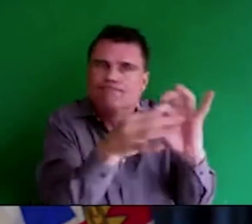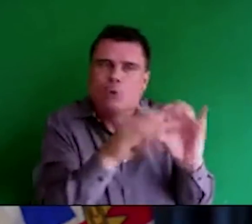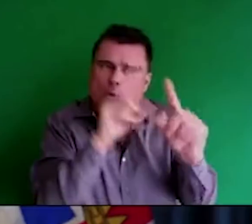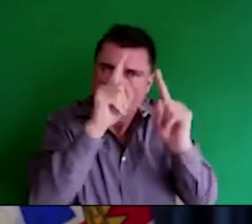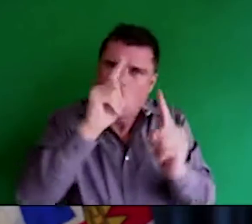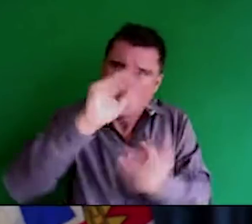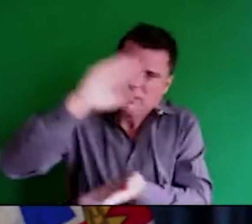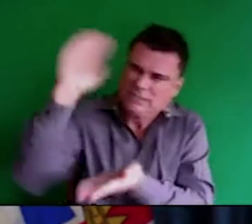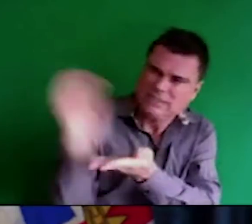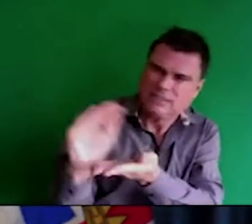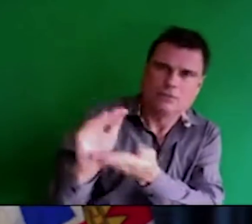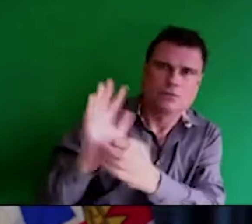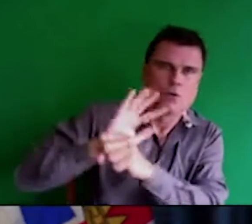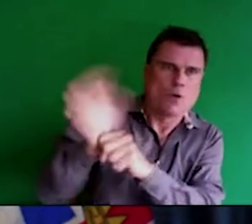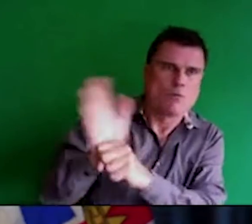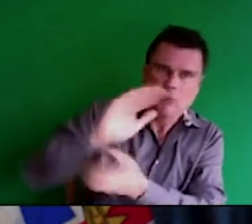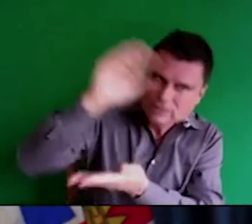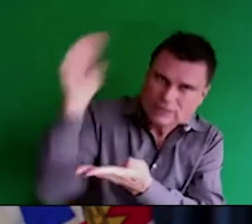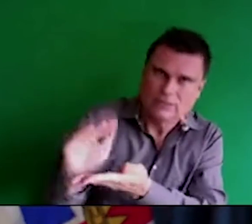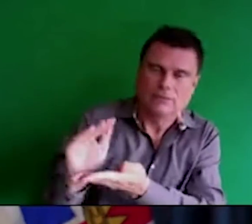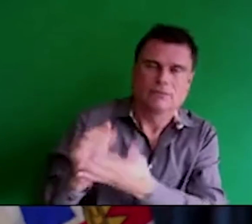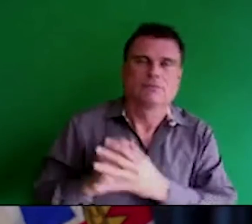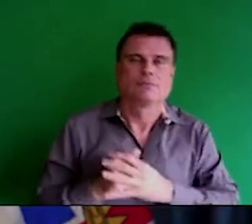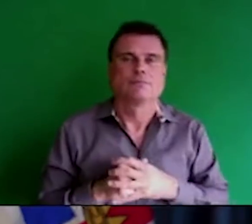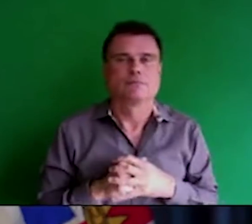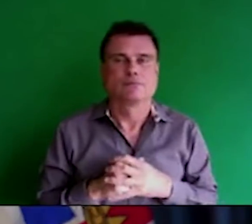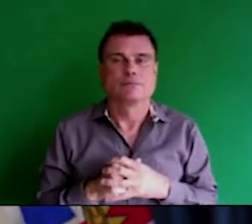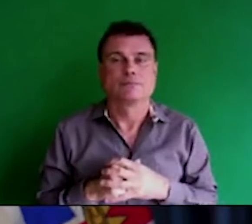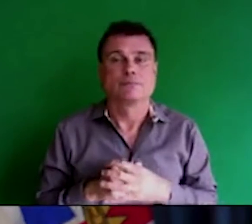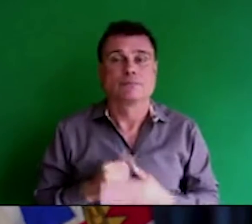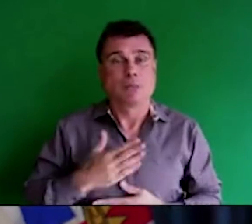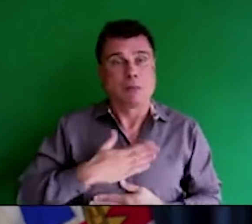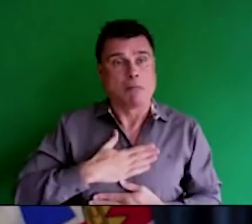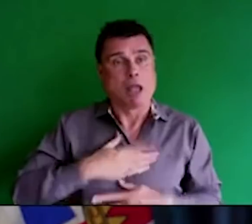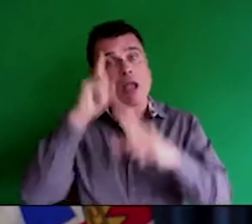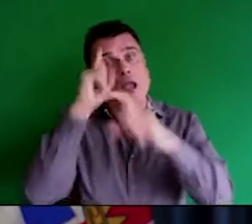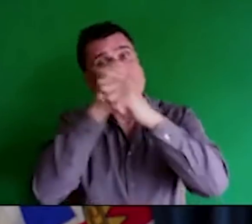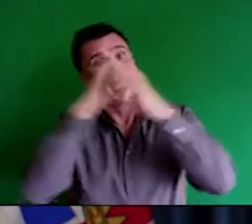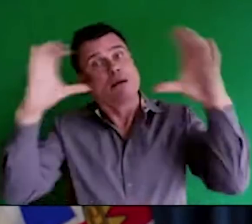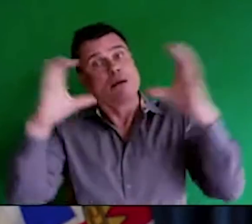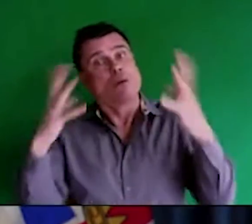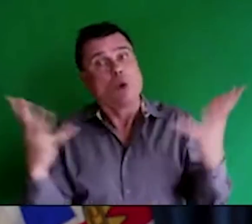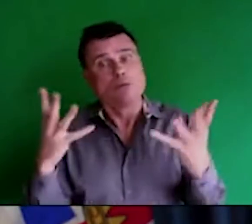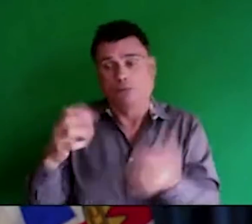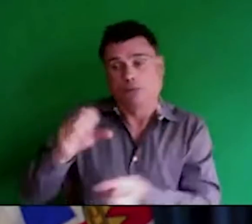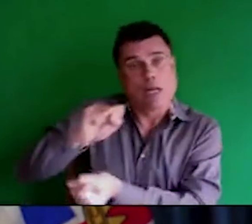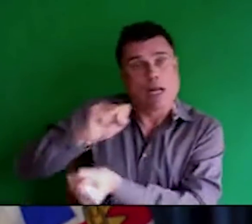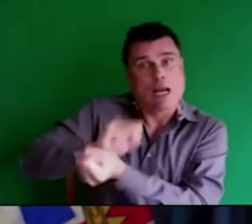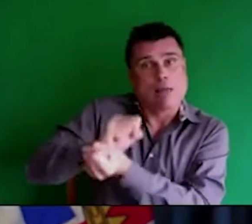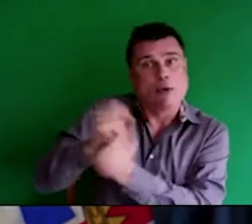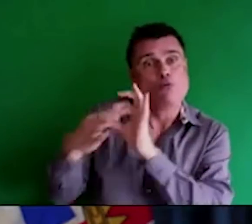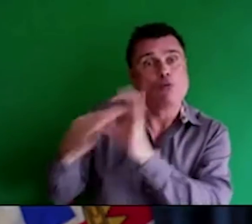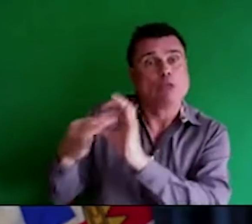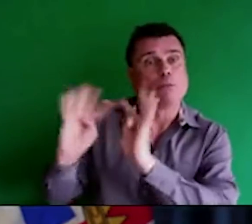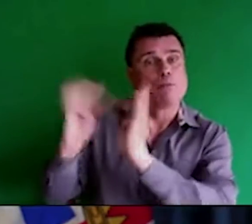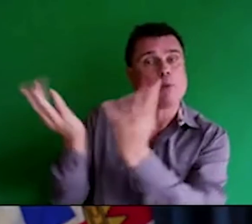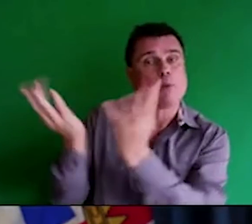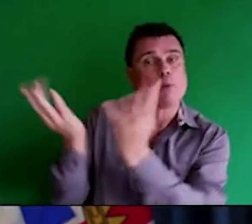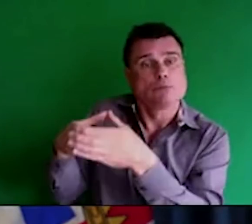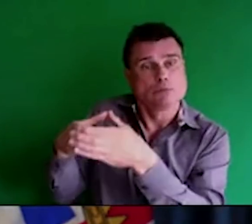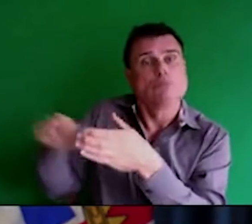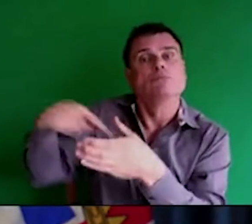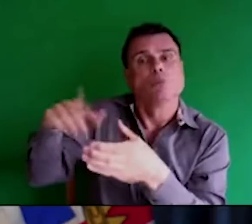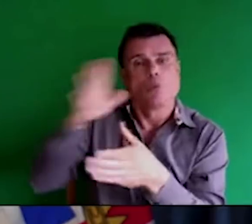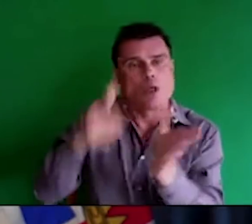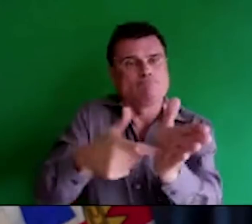I understand that the Labour Relations Board will be making recommendations on putting in place a new troubleshooting process within our K-12